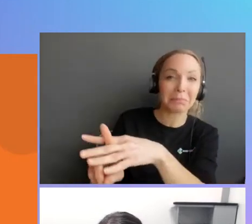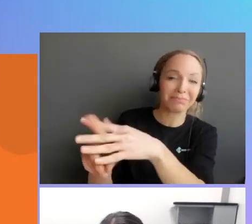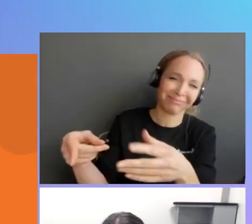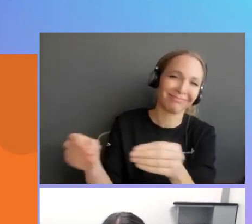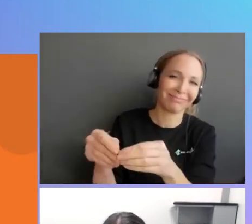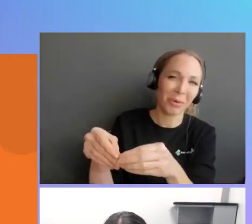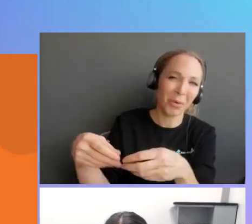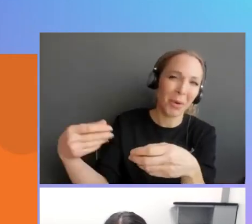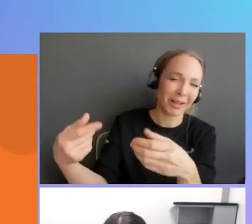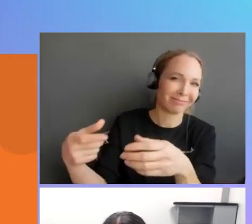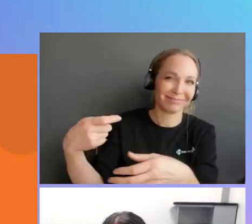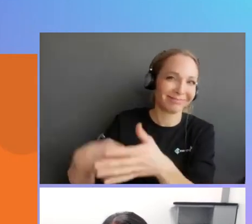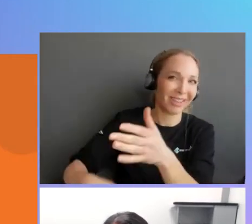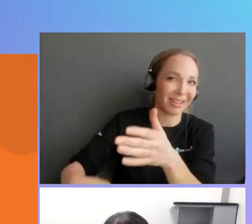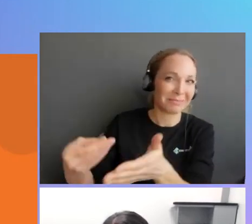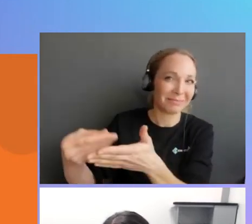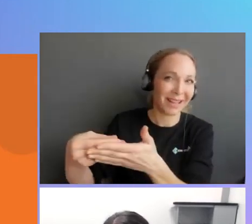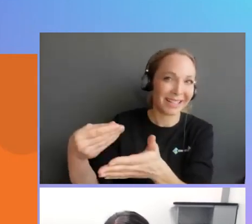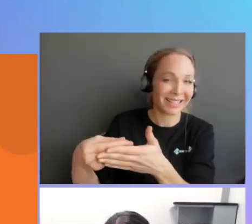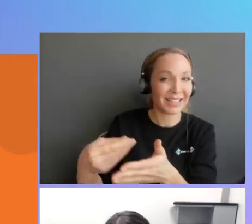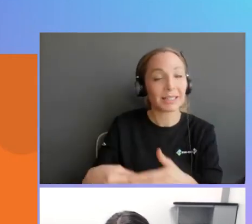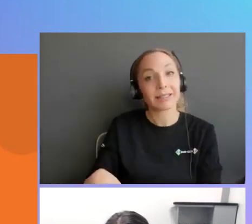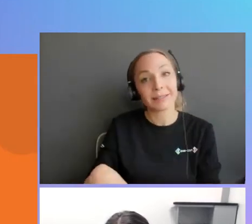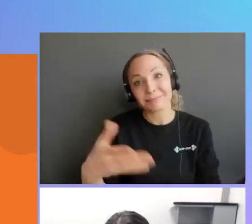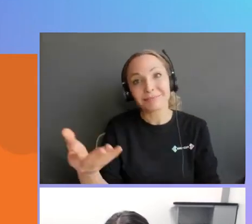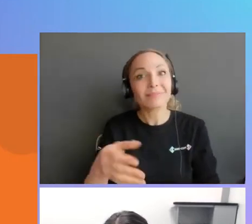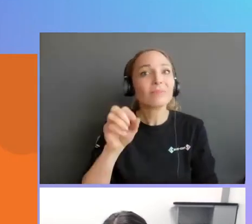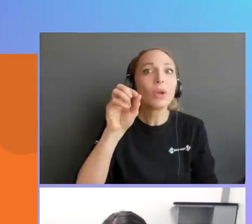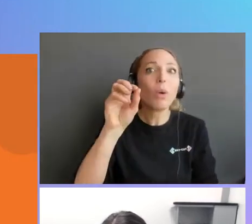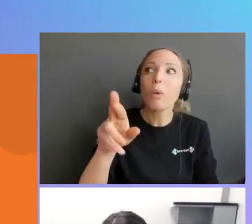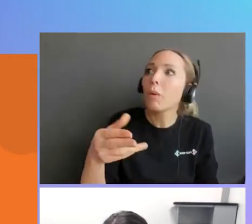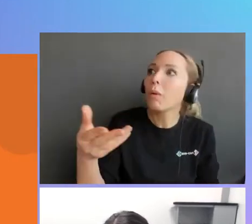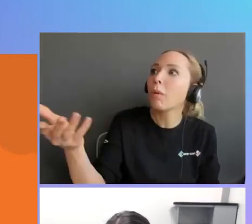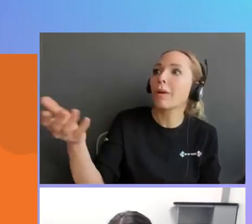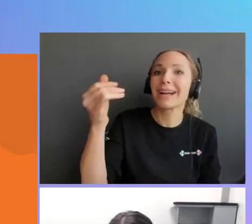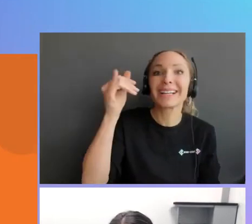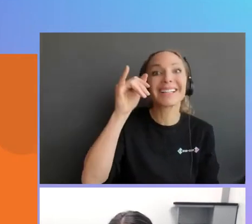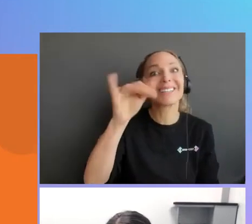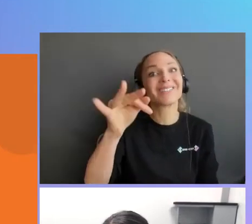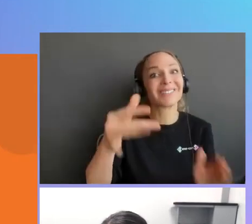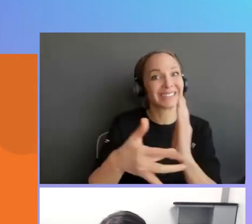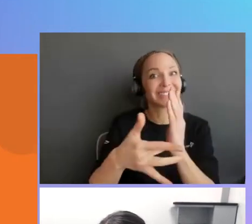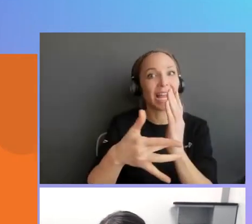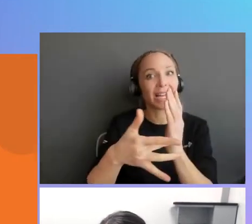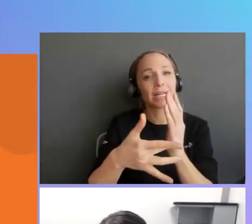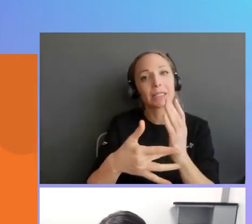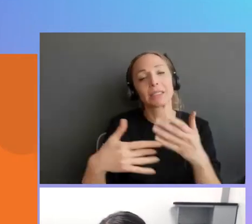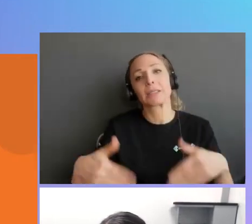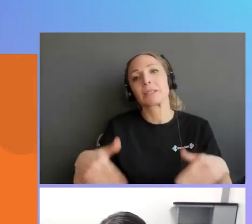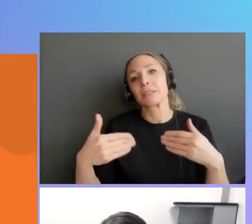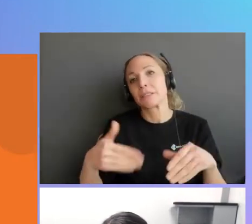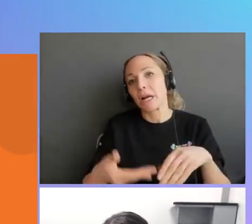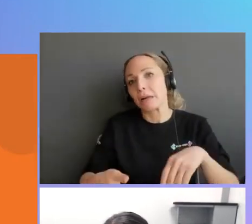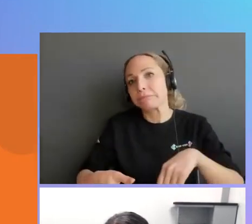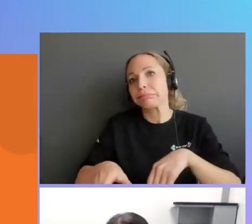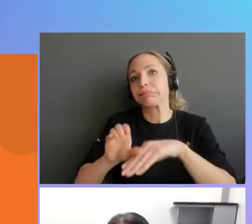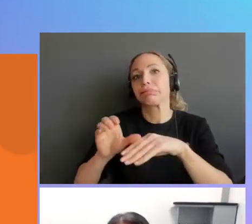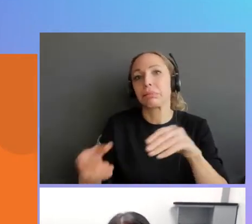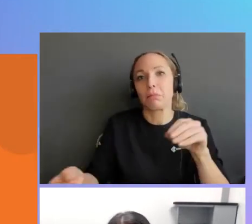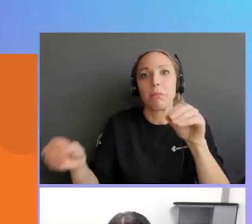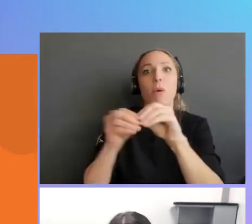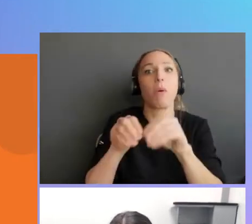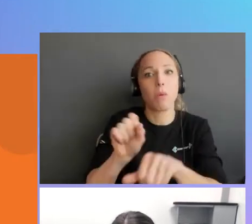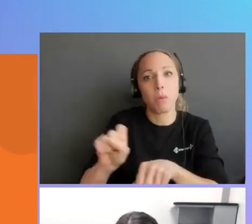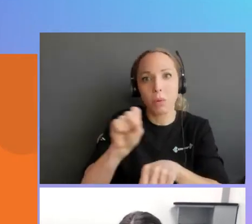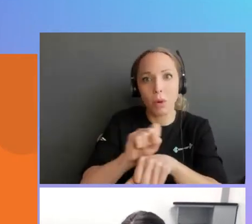tech debt. Point carryover, you can't accept stories if all the accessibility acceptance criteria aren't met. It creates more